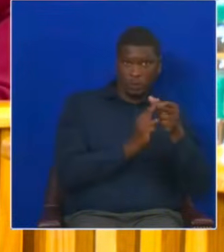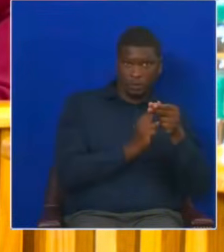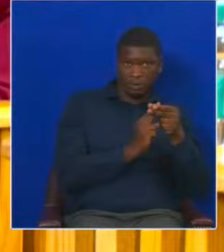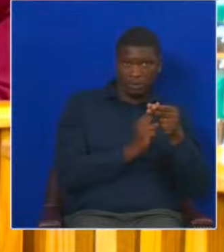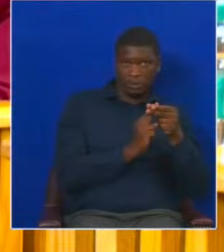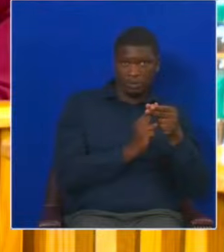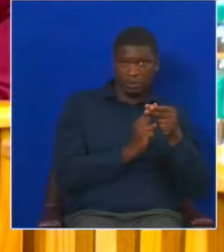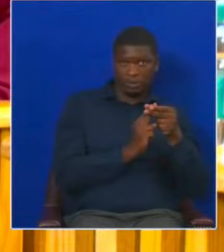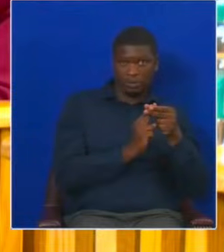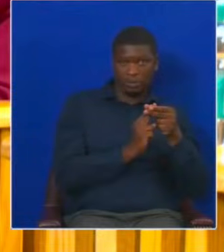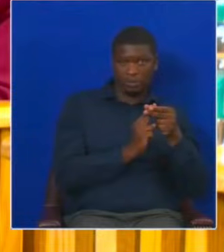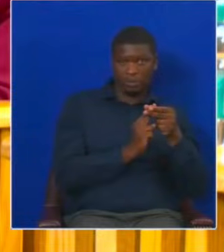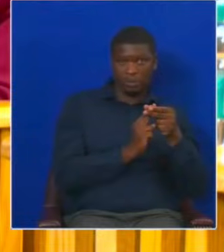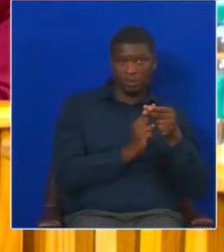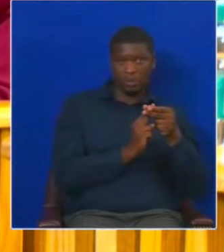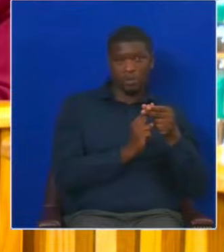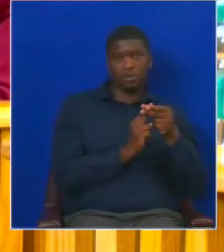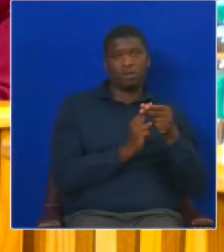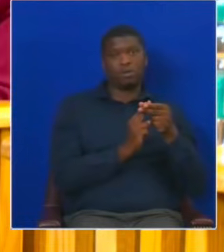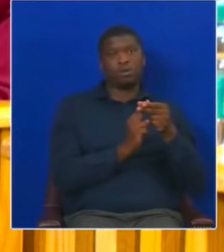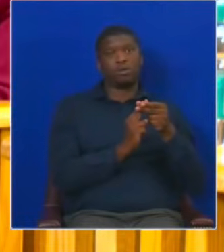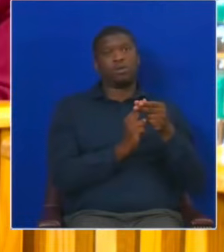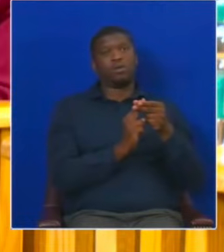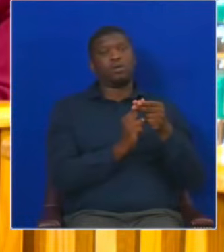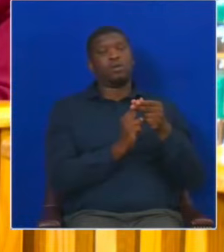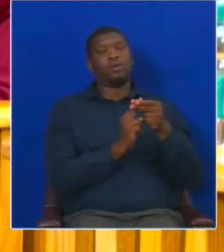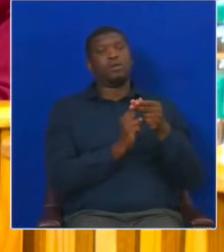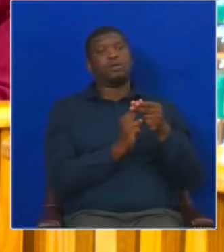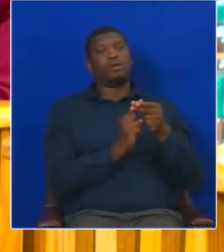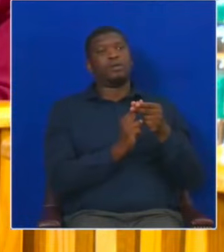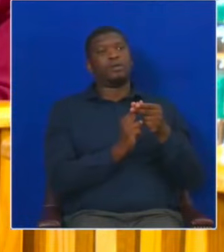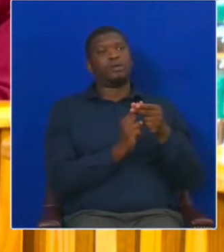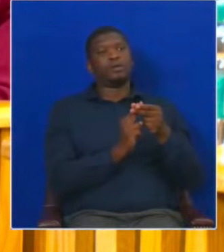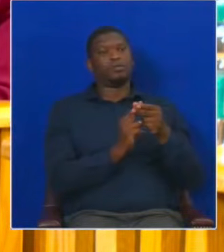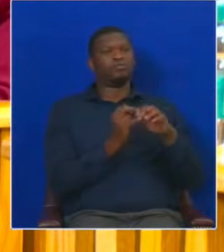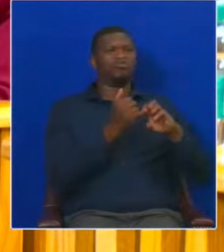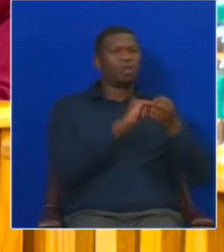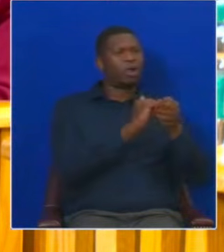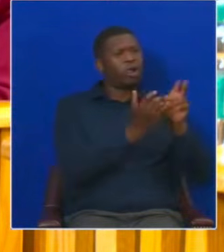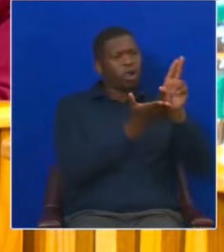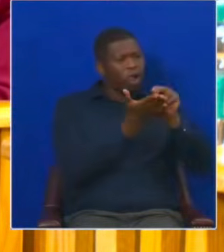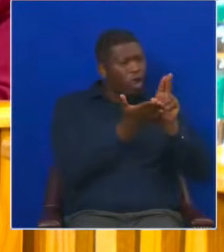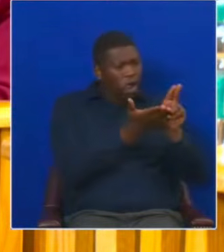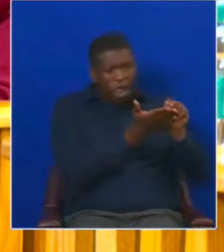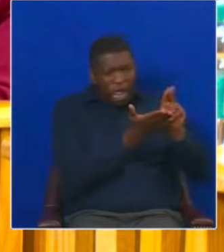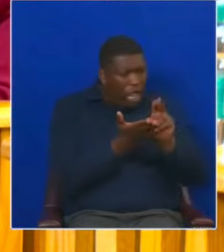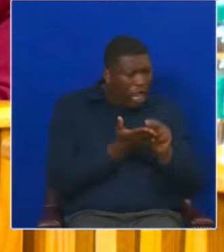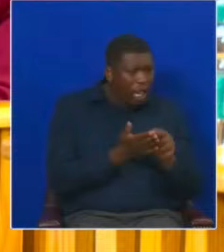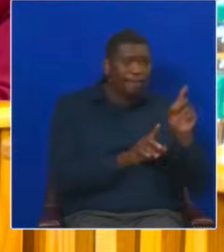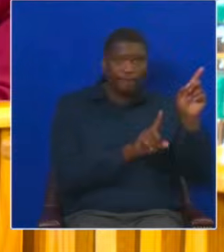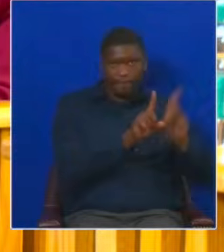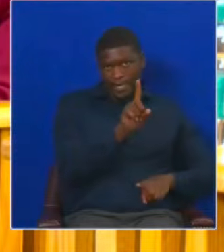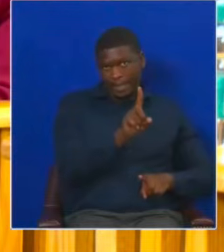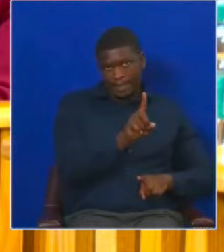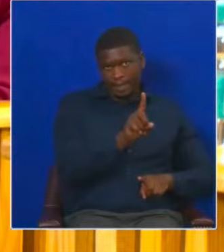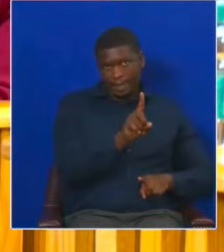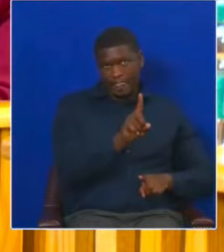and they were not downloadable, and also the services of